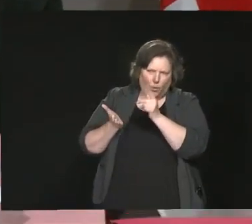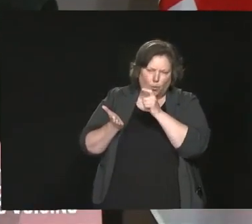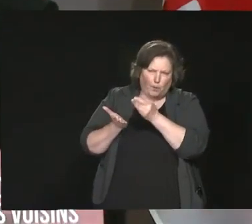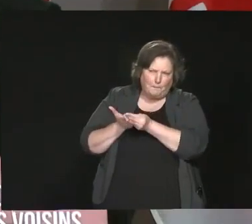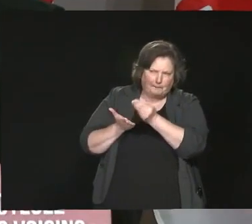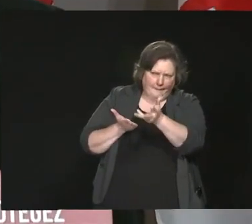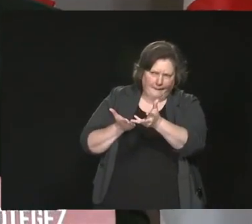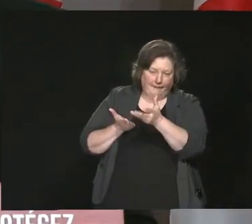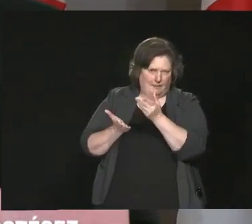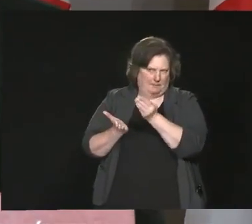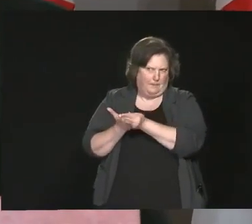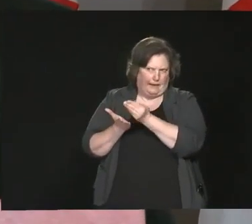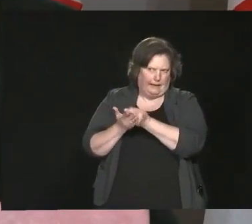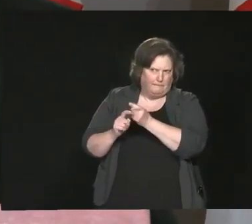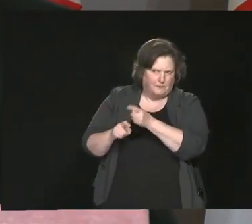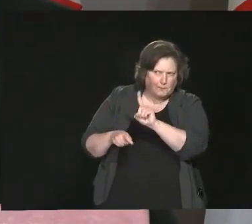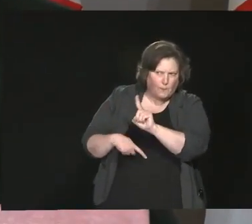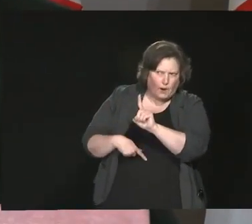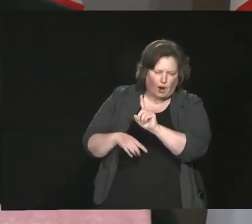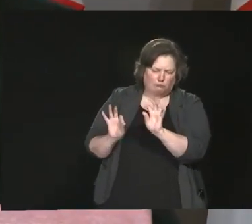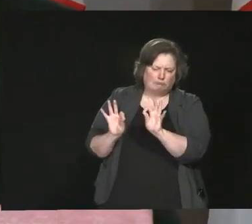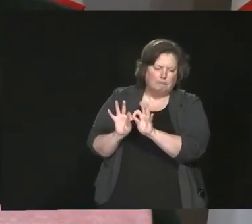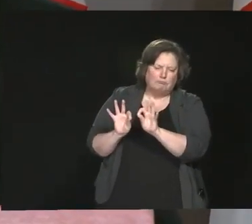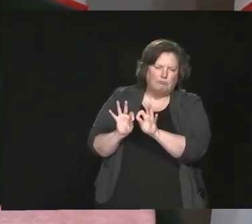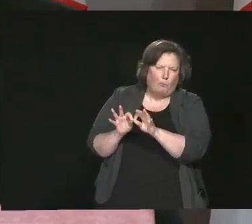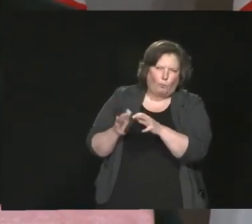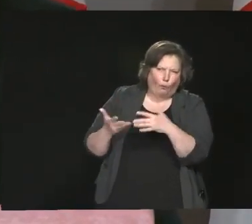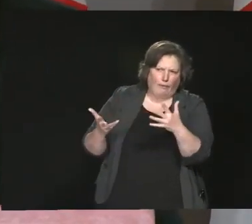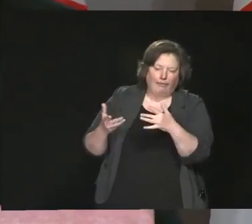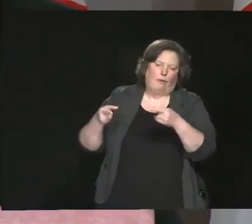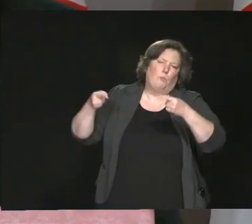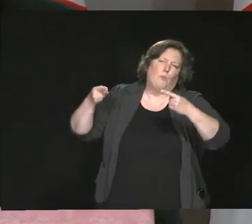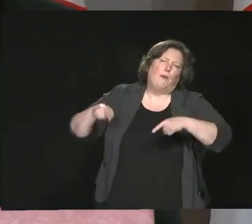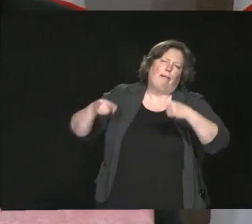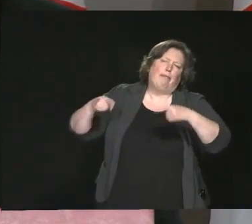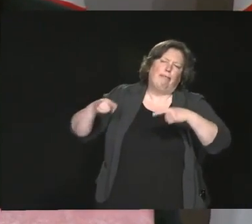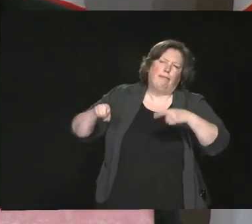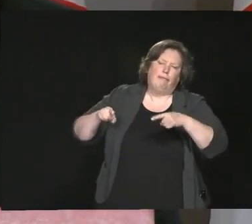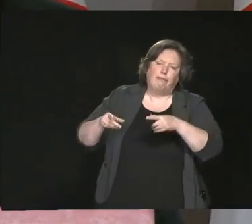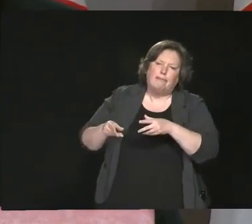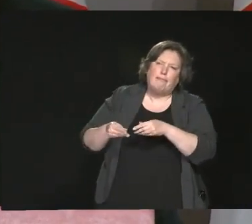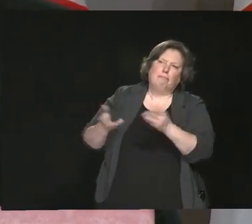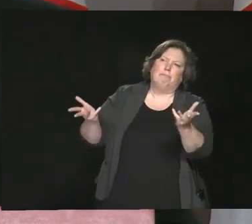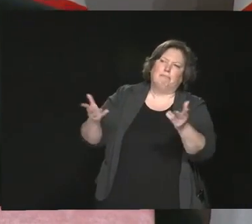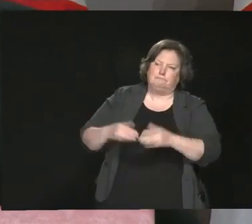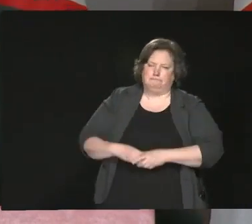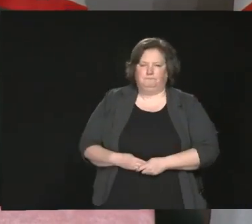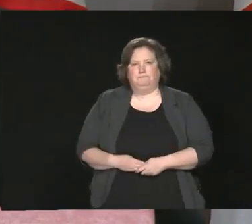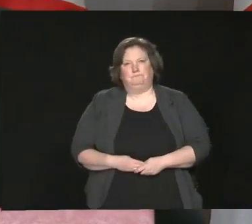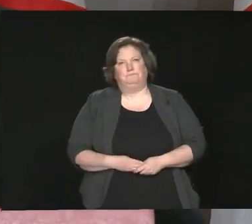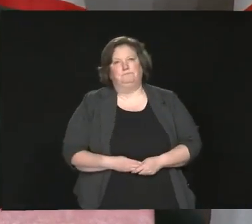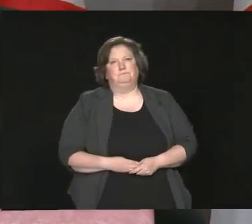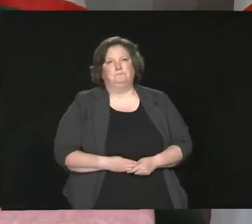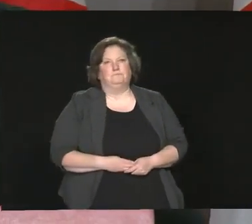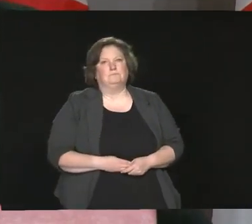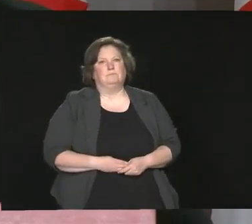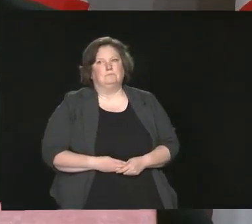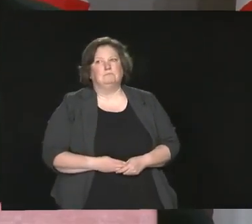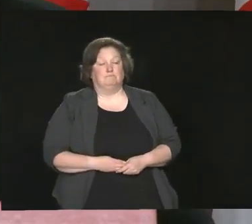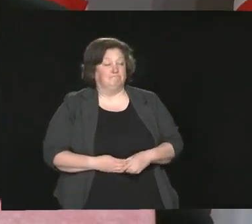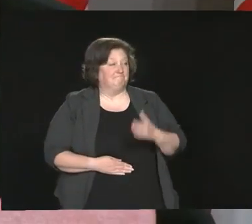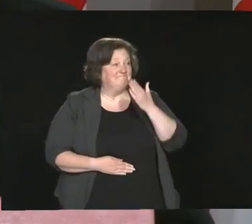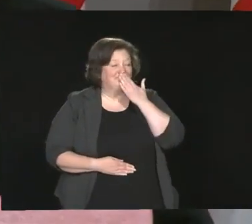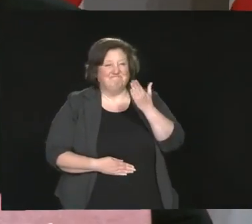about? How much money? And do you have a timeline as well for when we can see these roll out? Yeah, thank you very much. I think it's